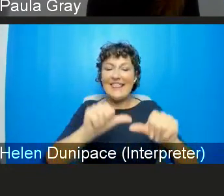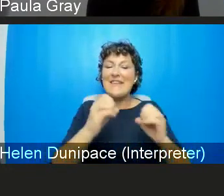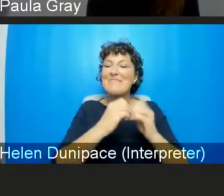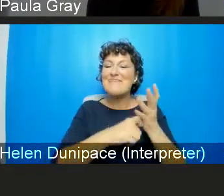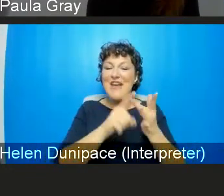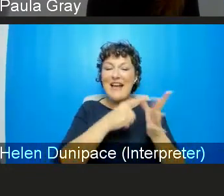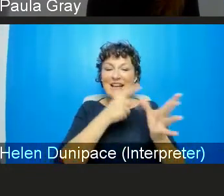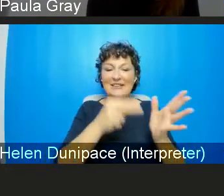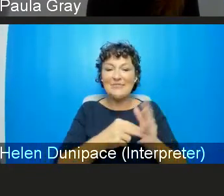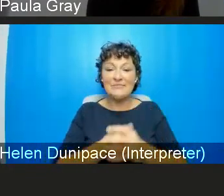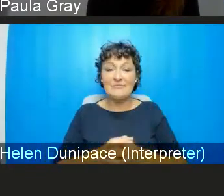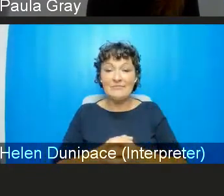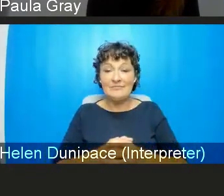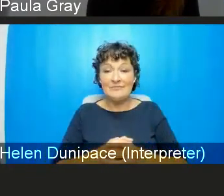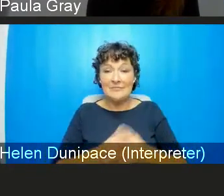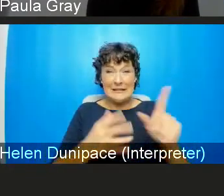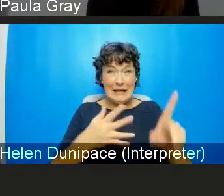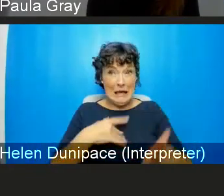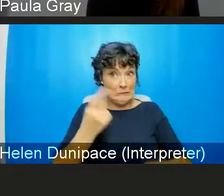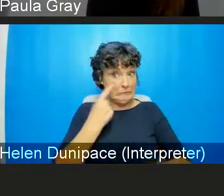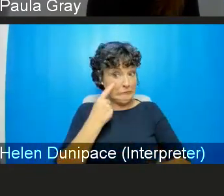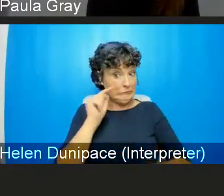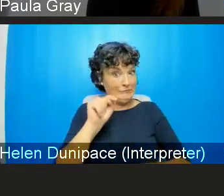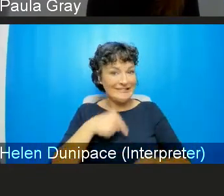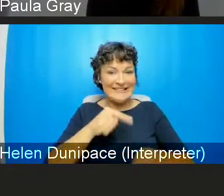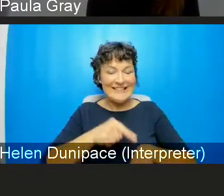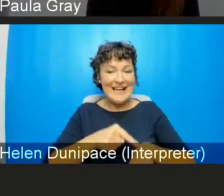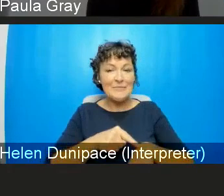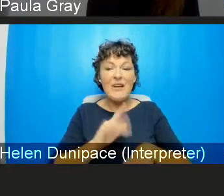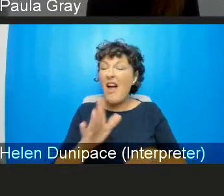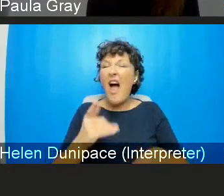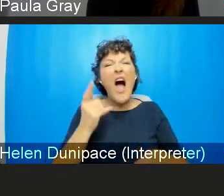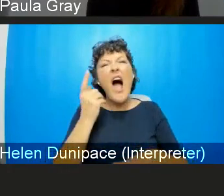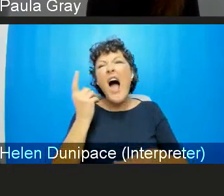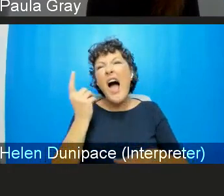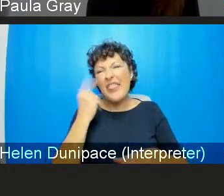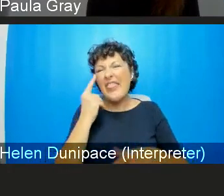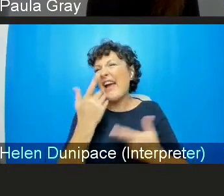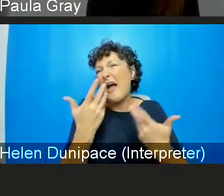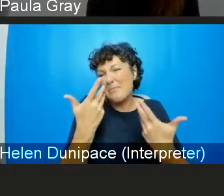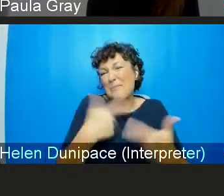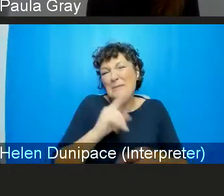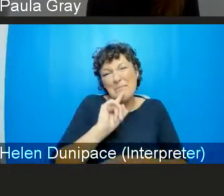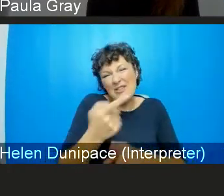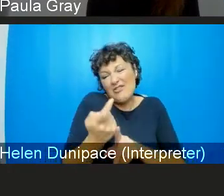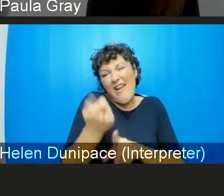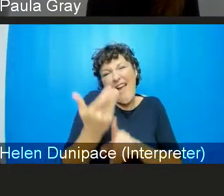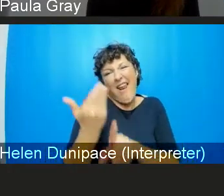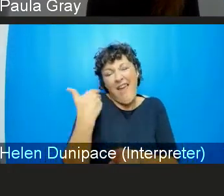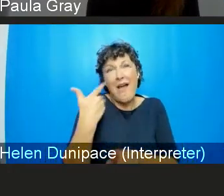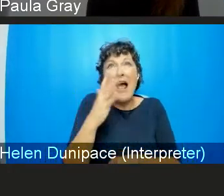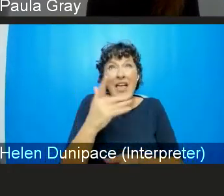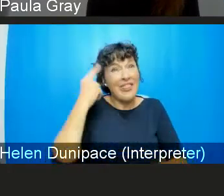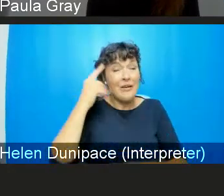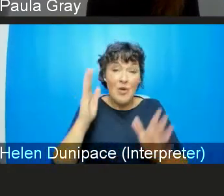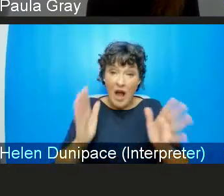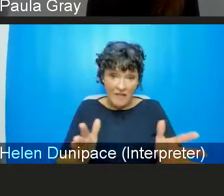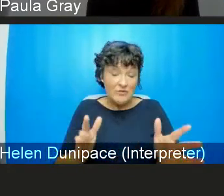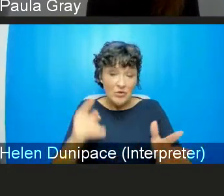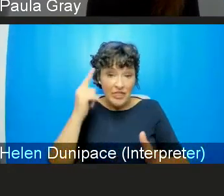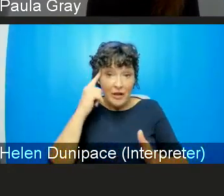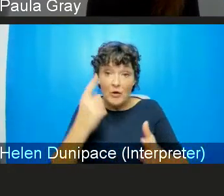I'm very conscious of time running here. I think just alluded to it earlier on, you know, certainly looking at the development of